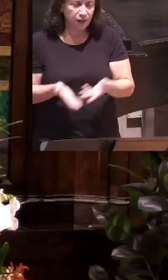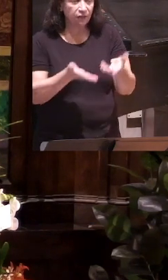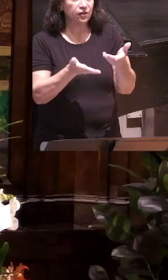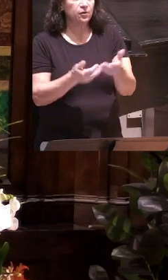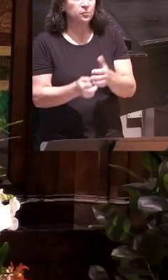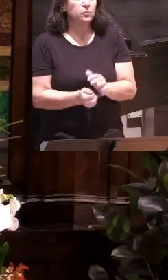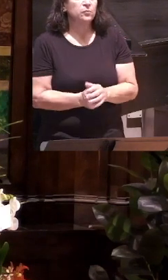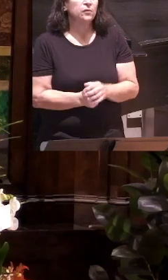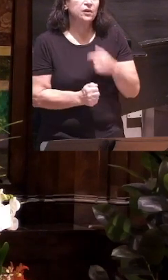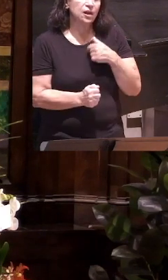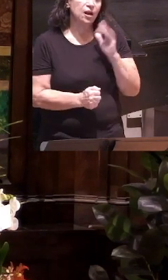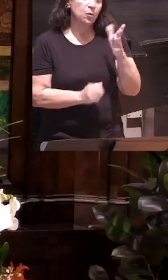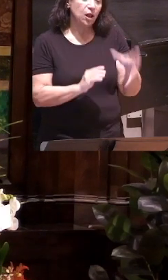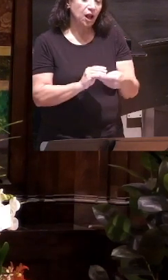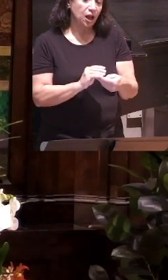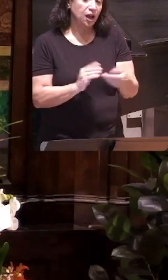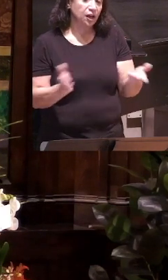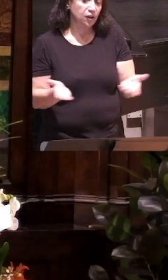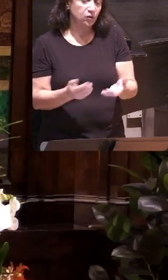I will add here,